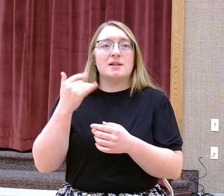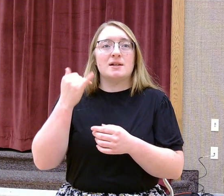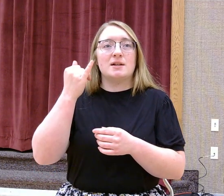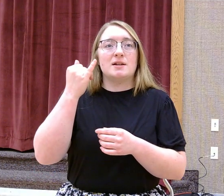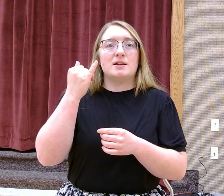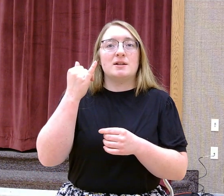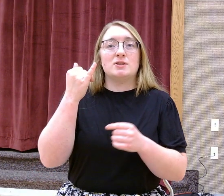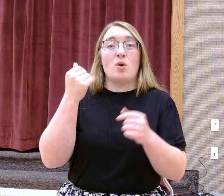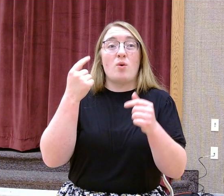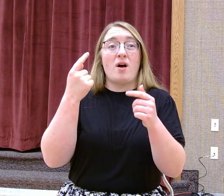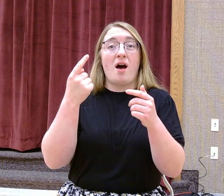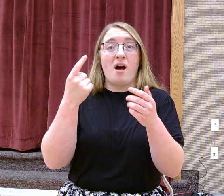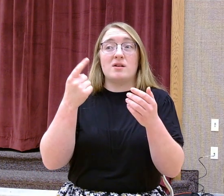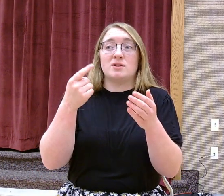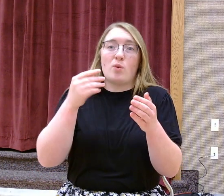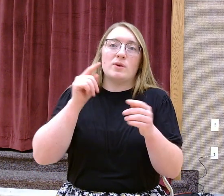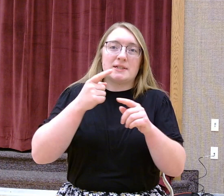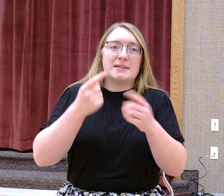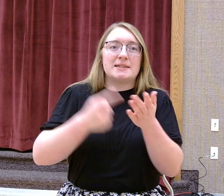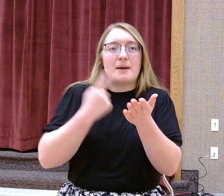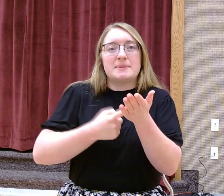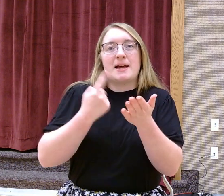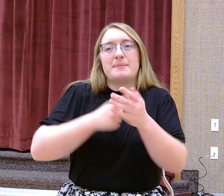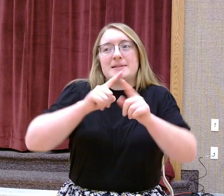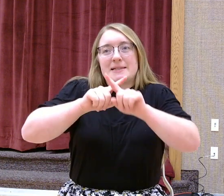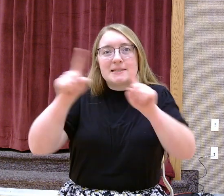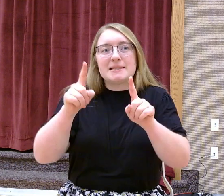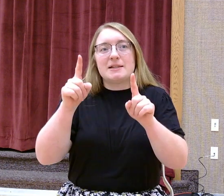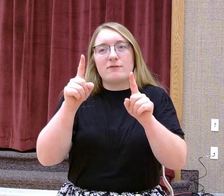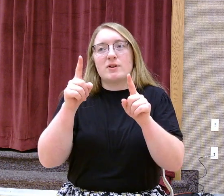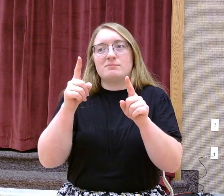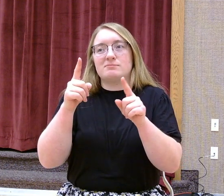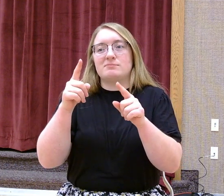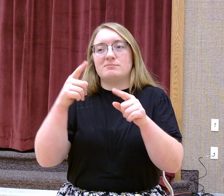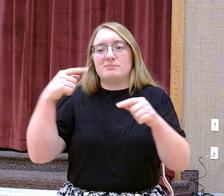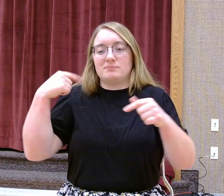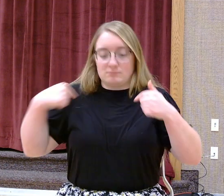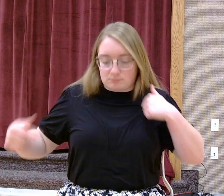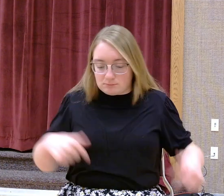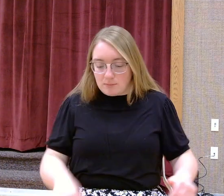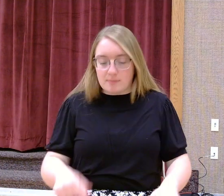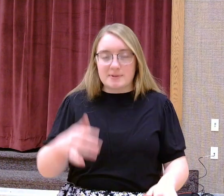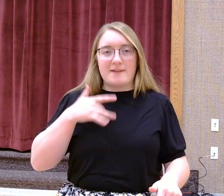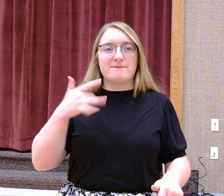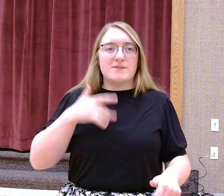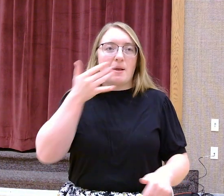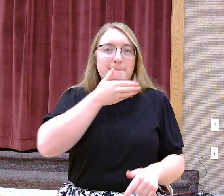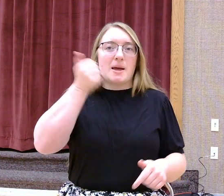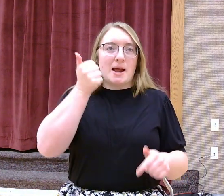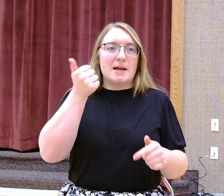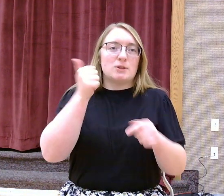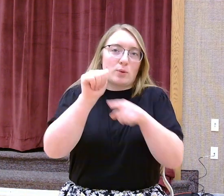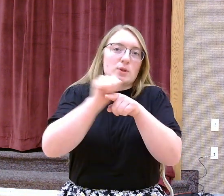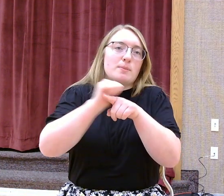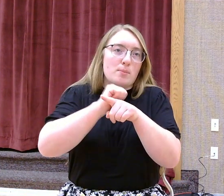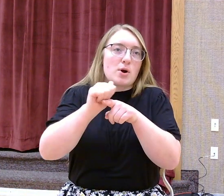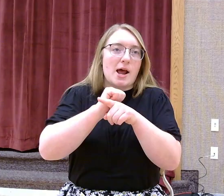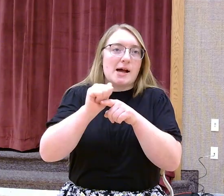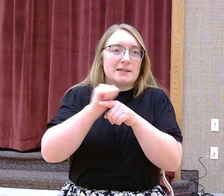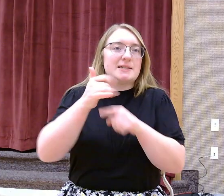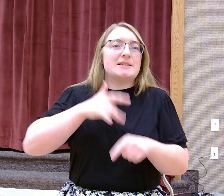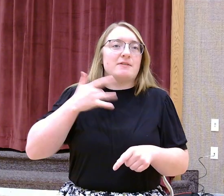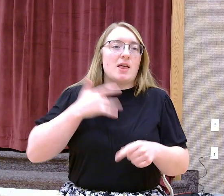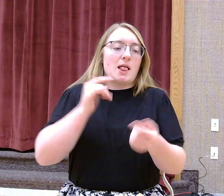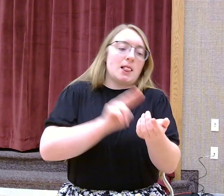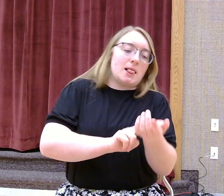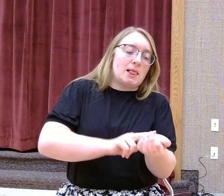is where we're feeling the pulse a lot of times, but up in the carotids is pretty difficult sometimes, and it takes some practice. So if you want to do it, don't do